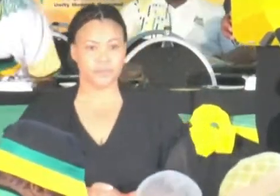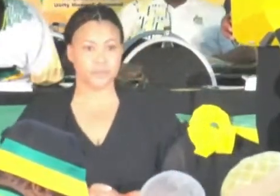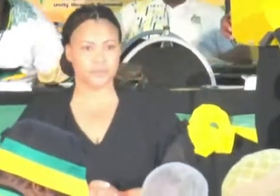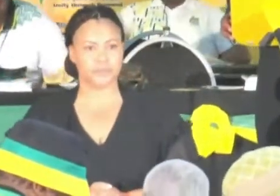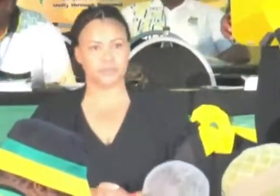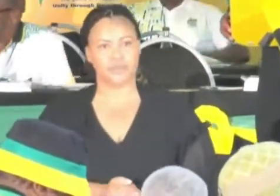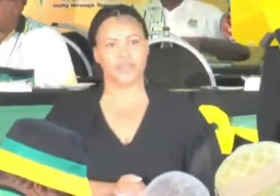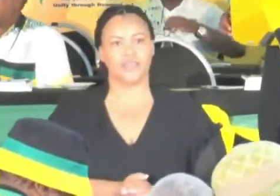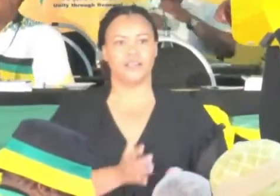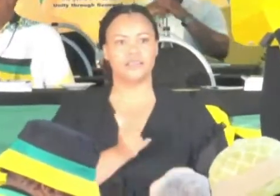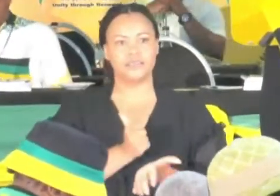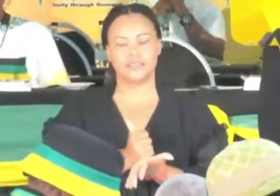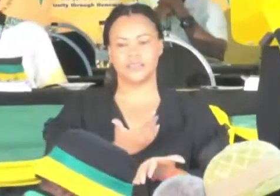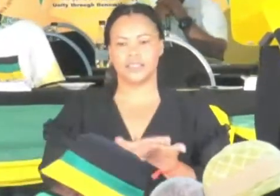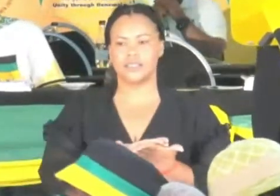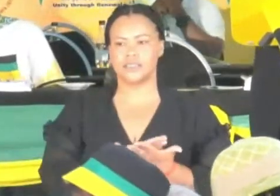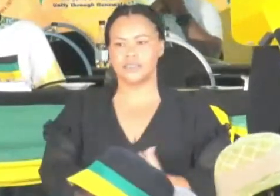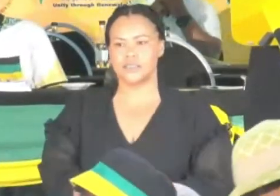Seated.